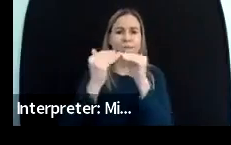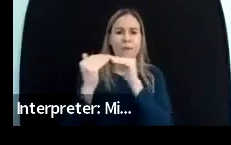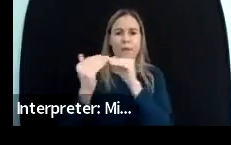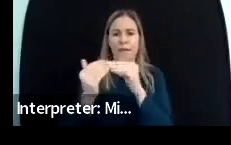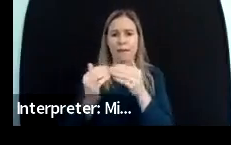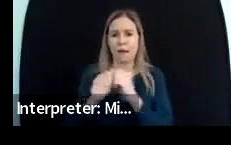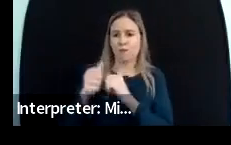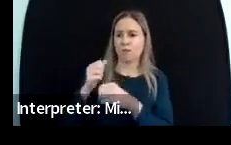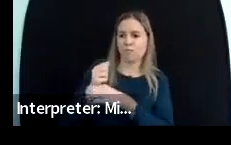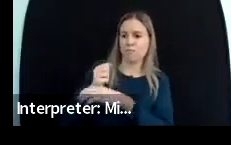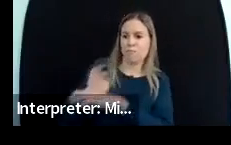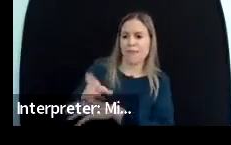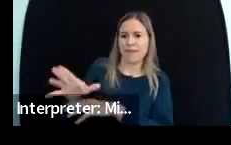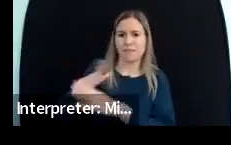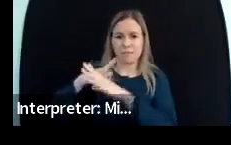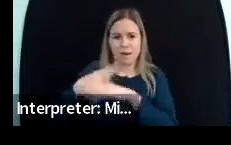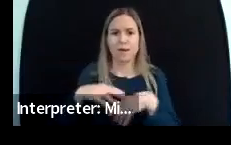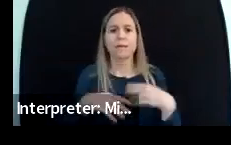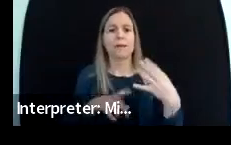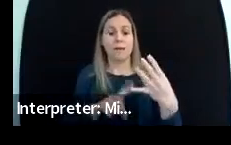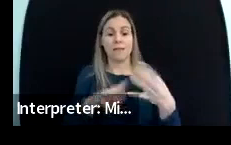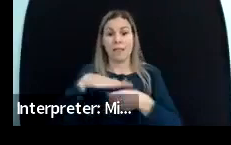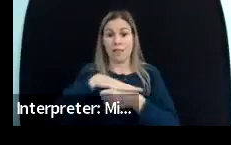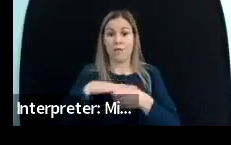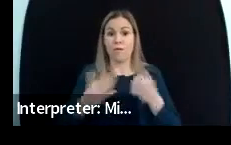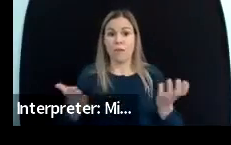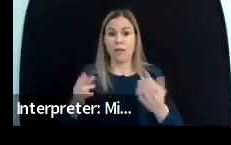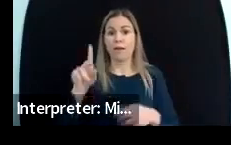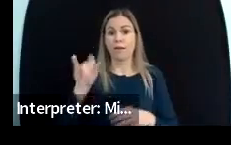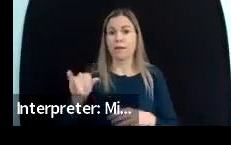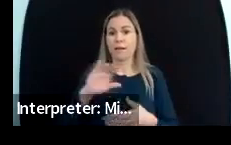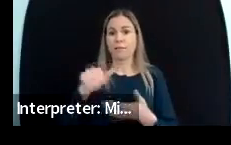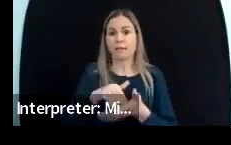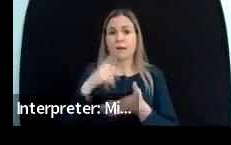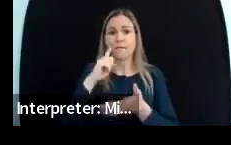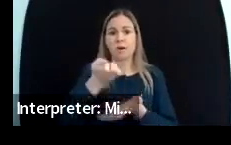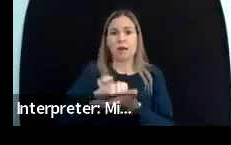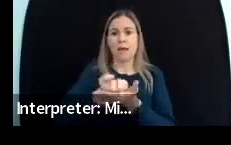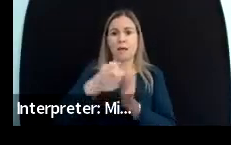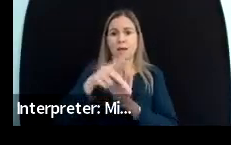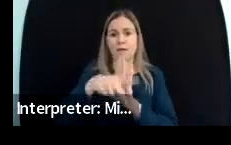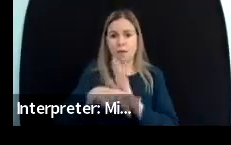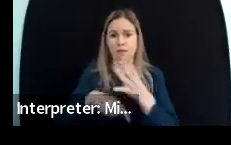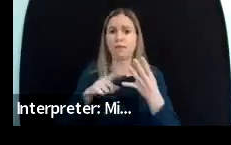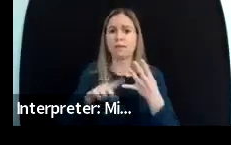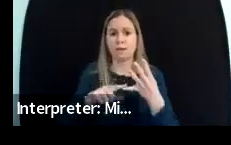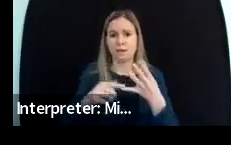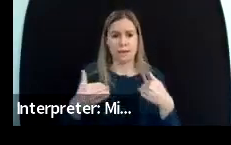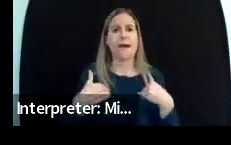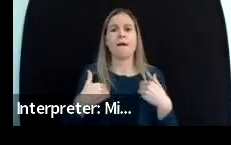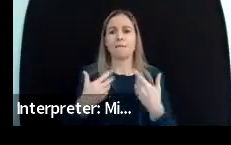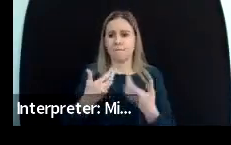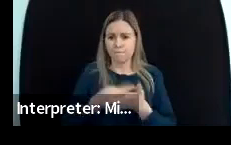disparities. And then locally, the Kentucky Center for Economic Policy has the critical investments for a